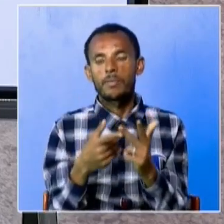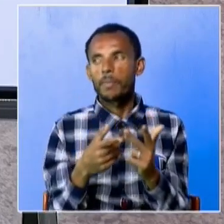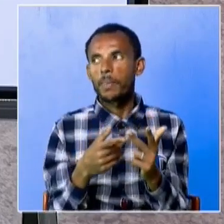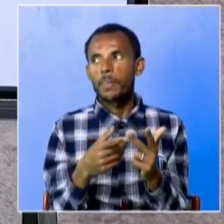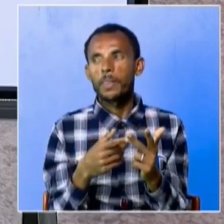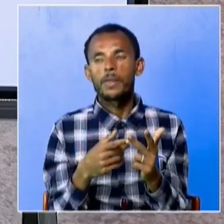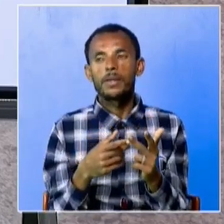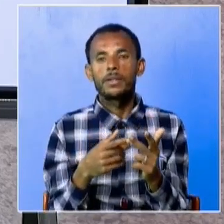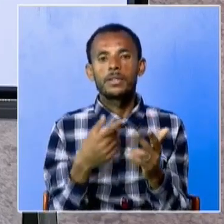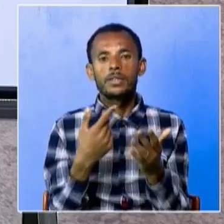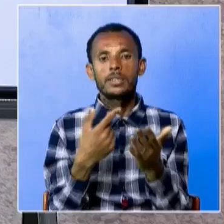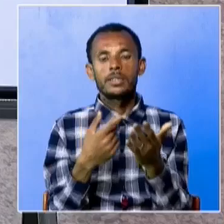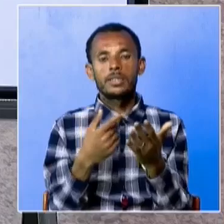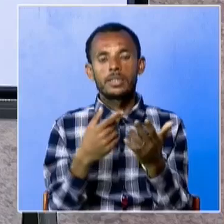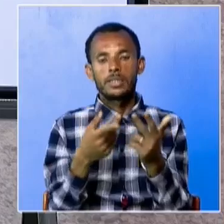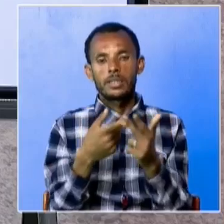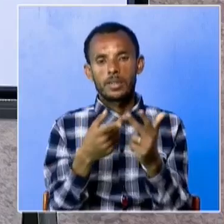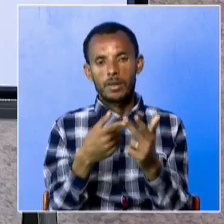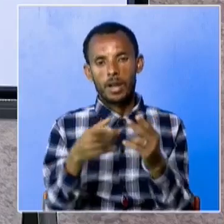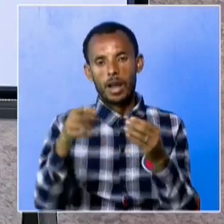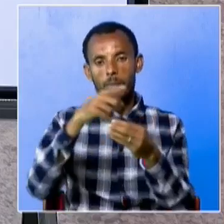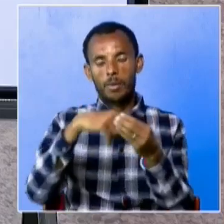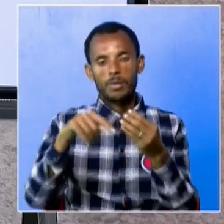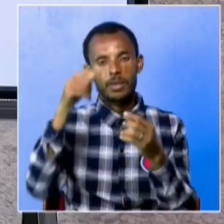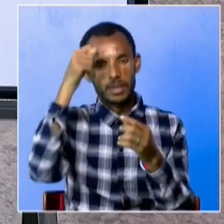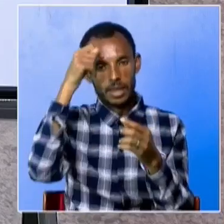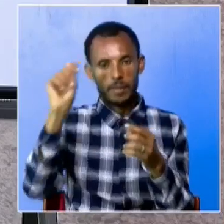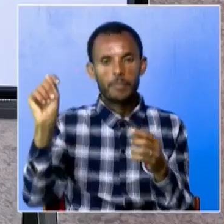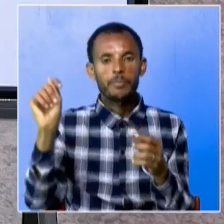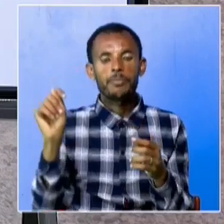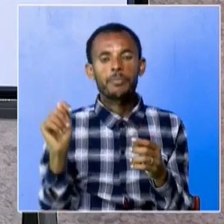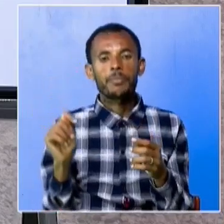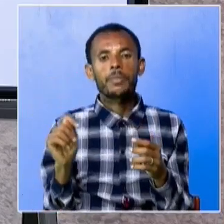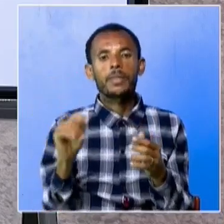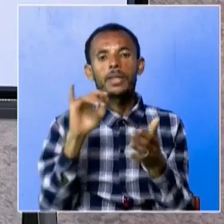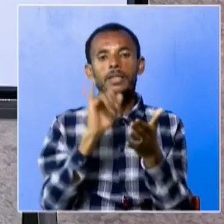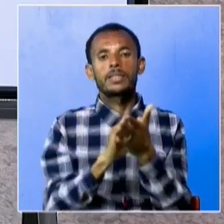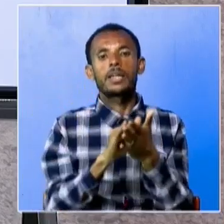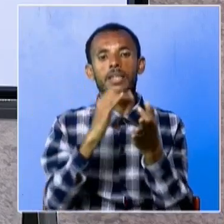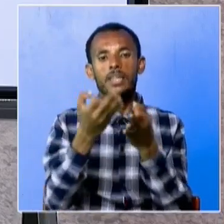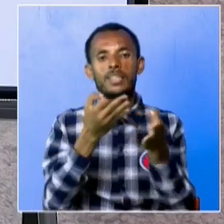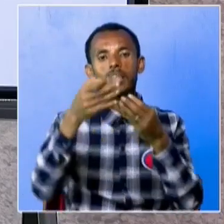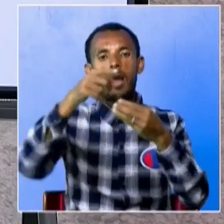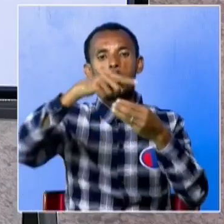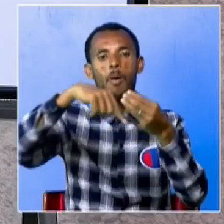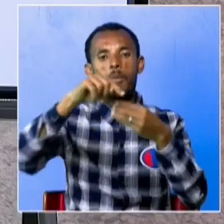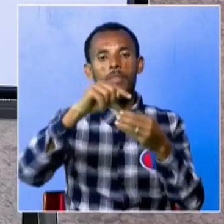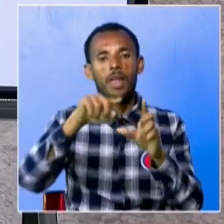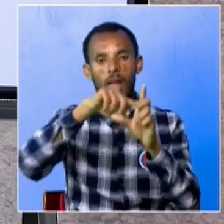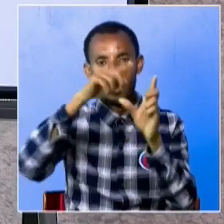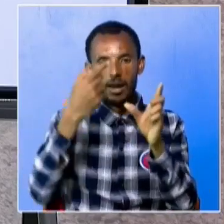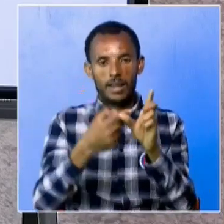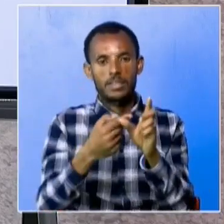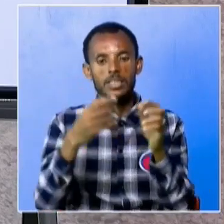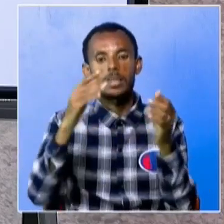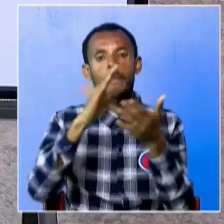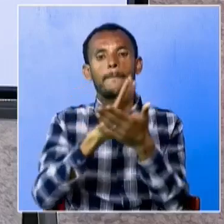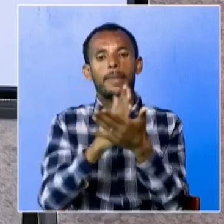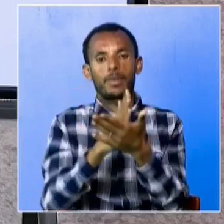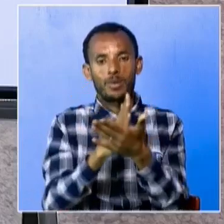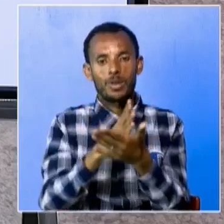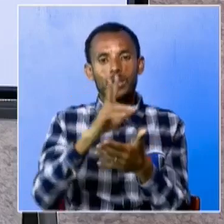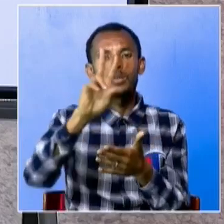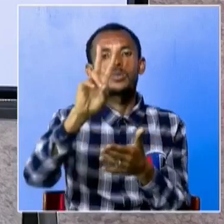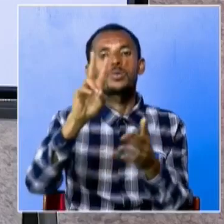one. The third one is about theorems that deals about angles between